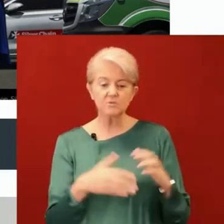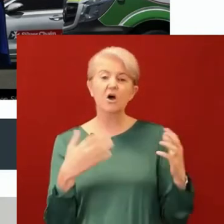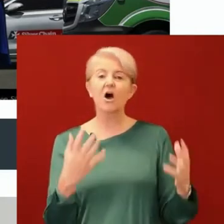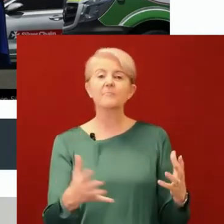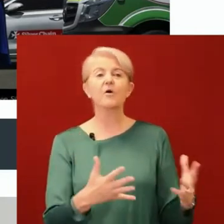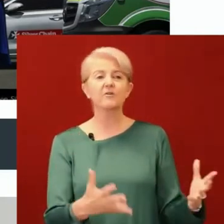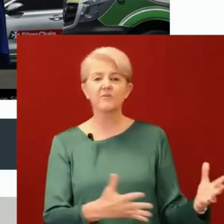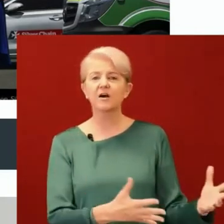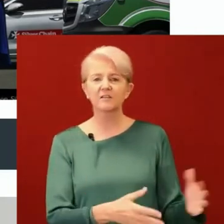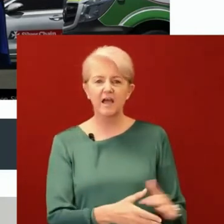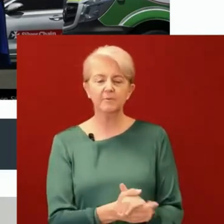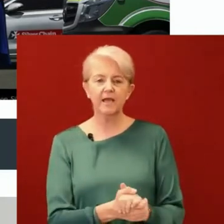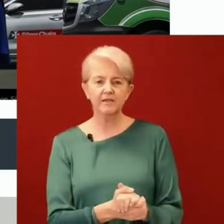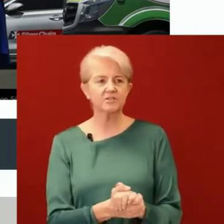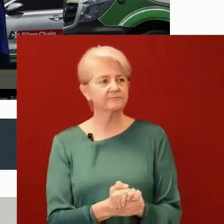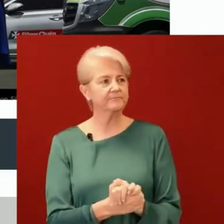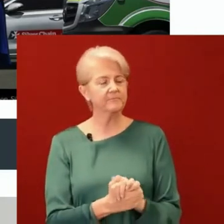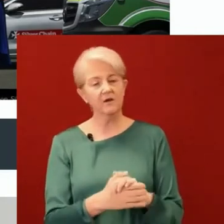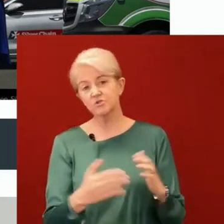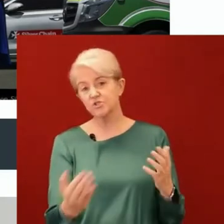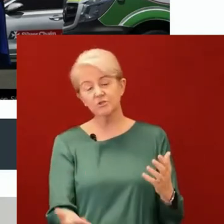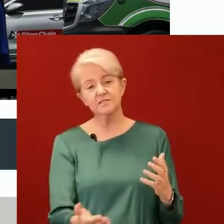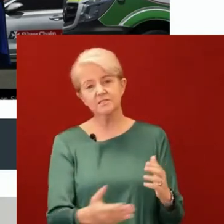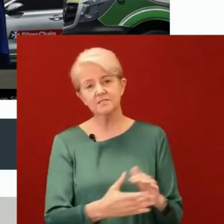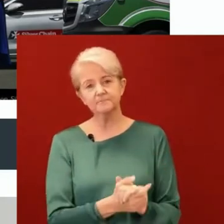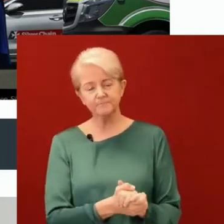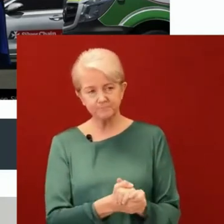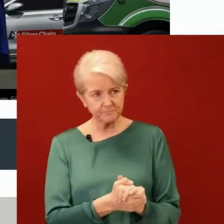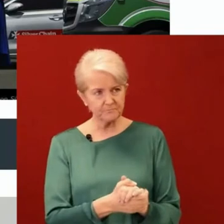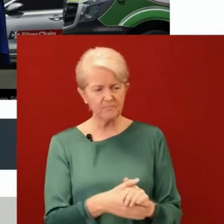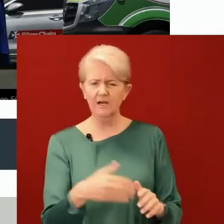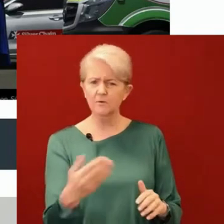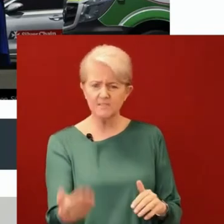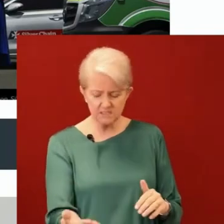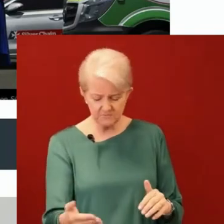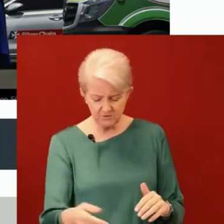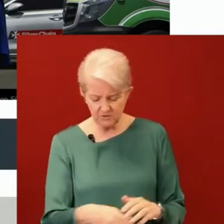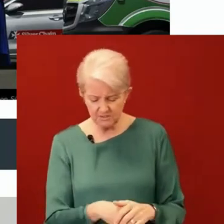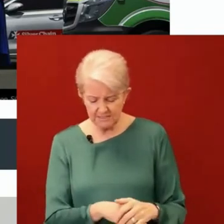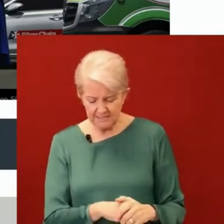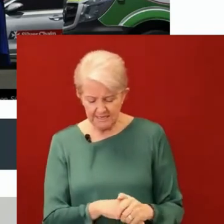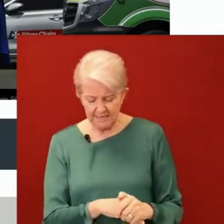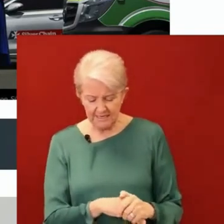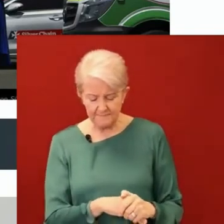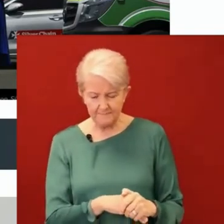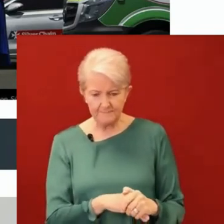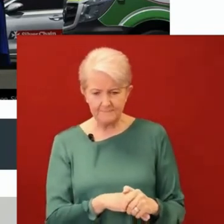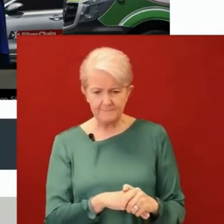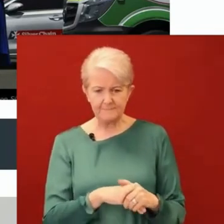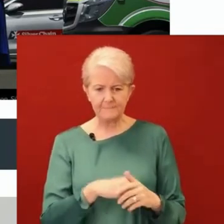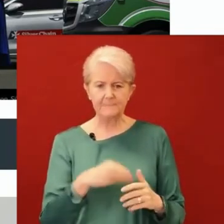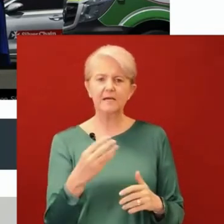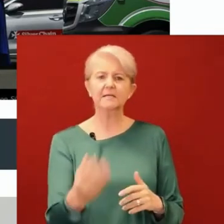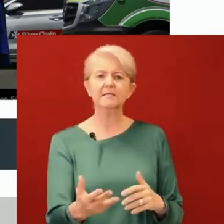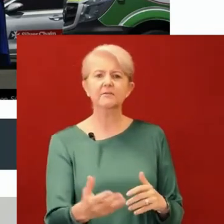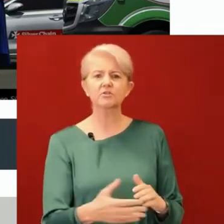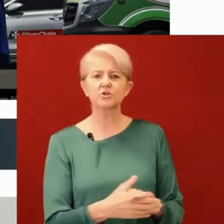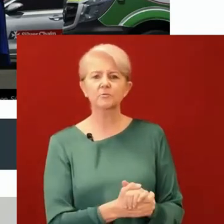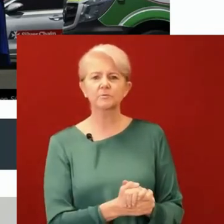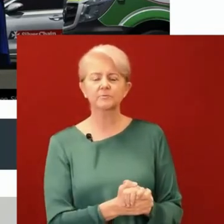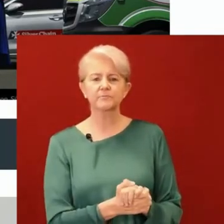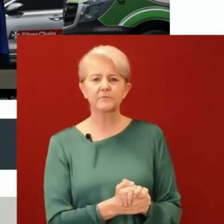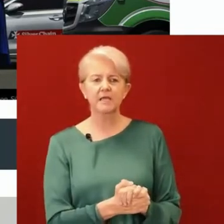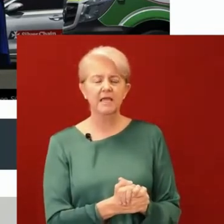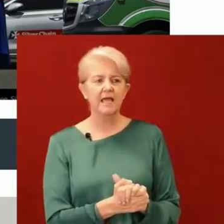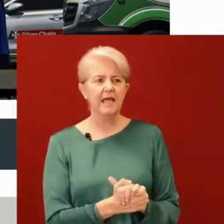So it was a high profile application. Now, I was shortlisted and I was interviewed, but I didn't get the